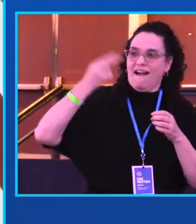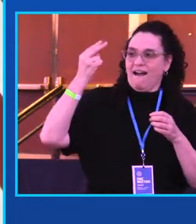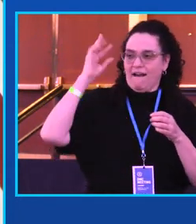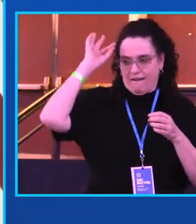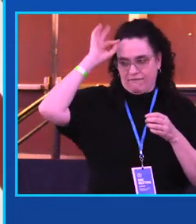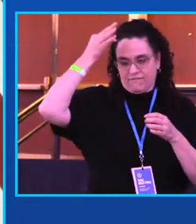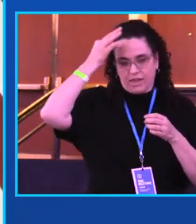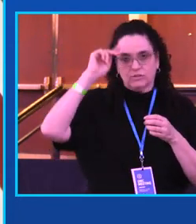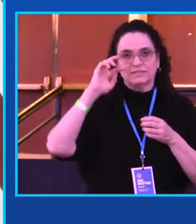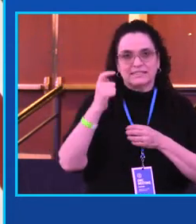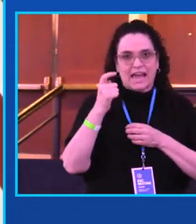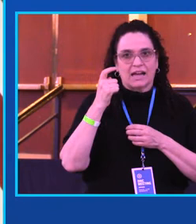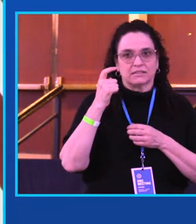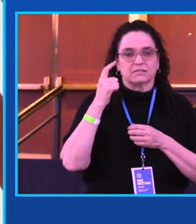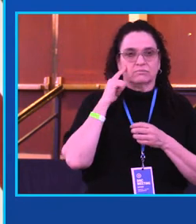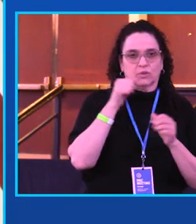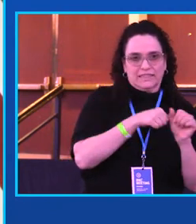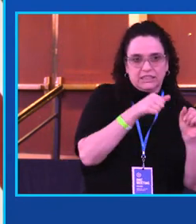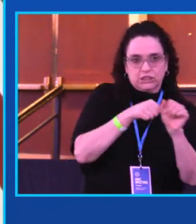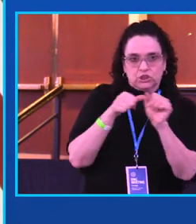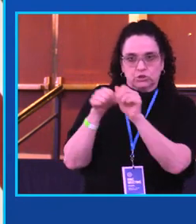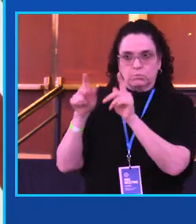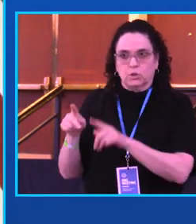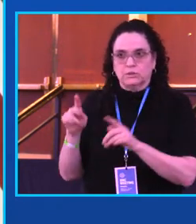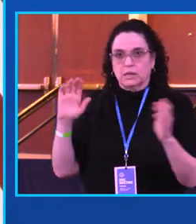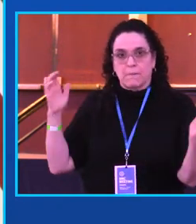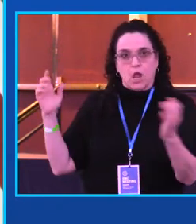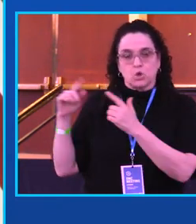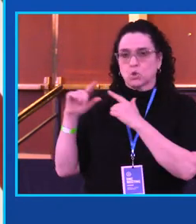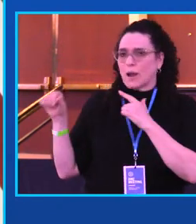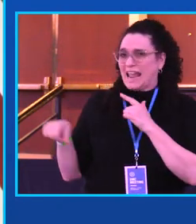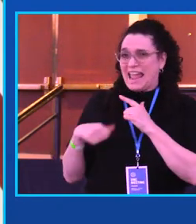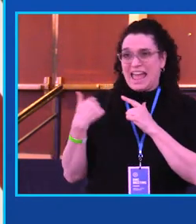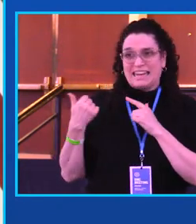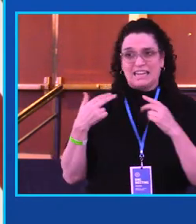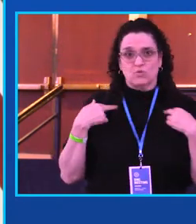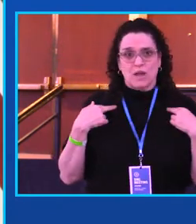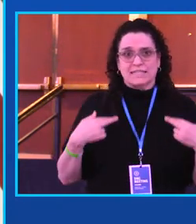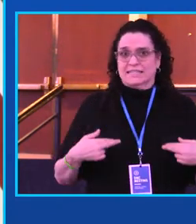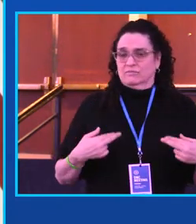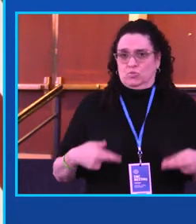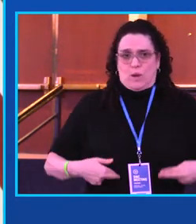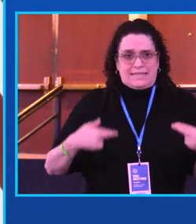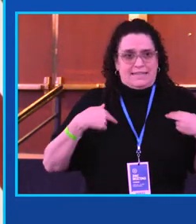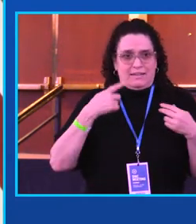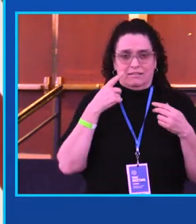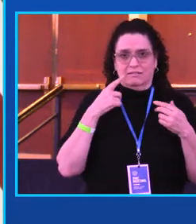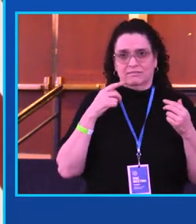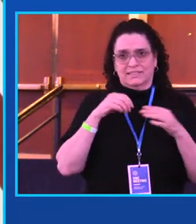per capita than any resident of any state.